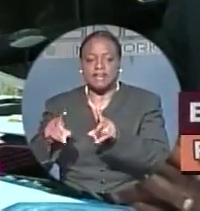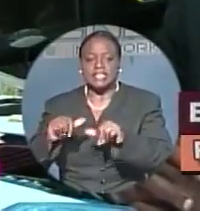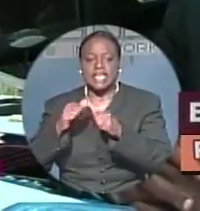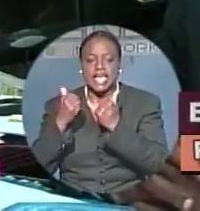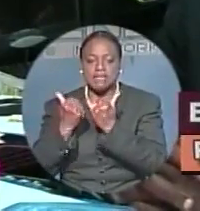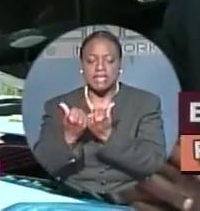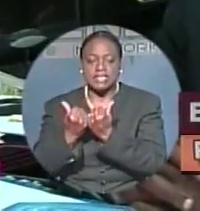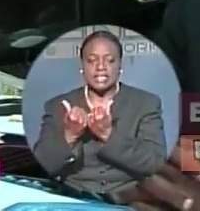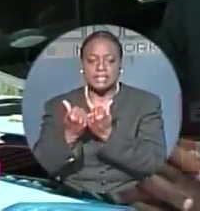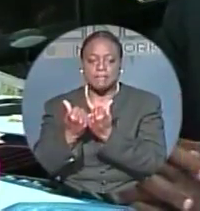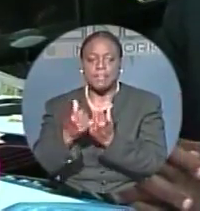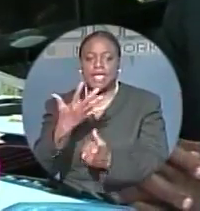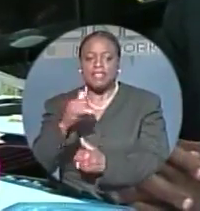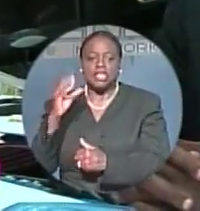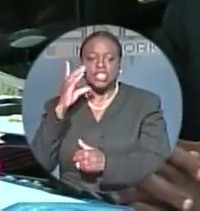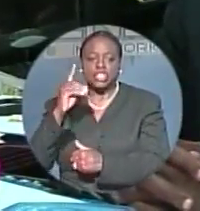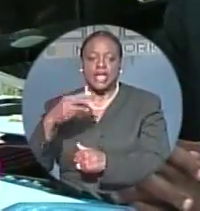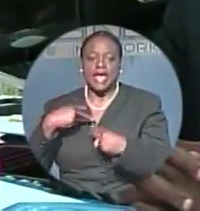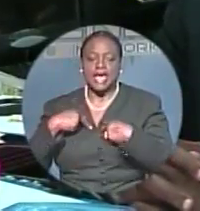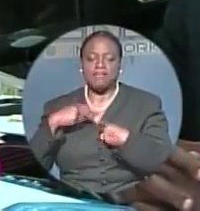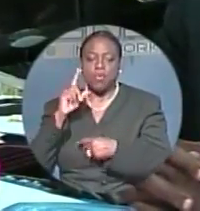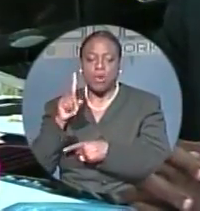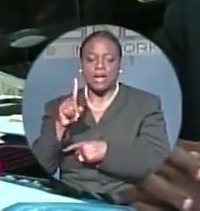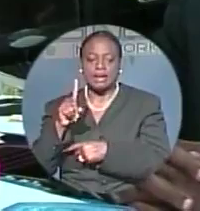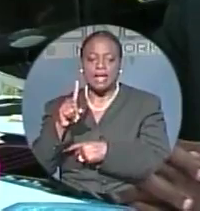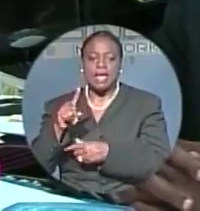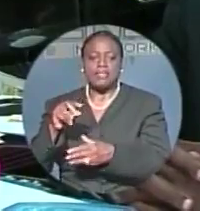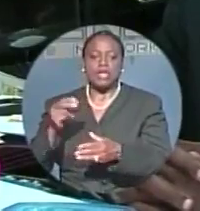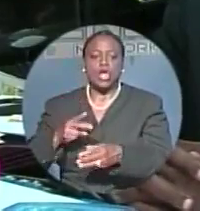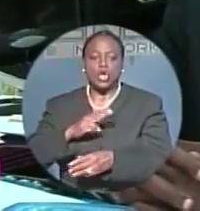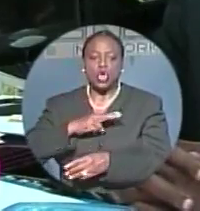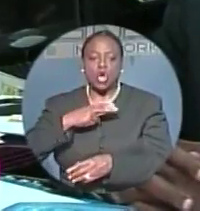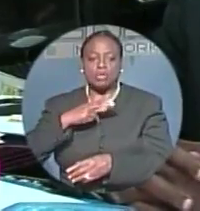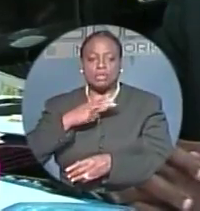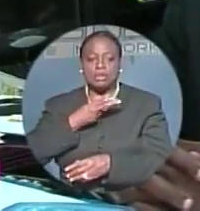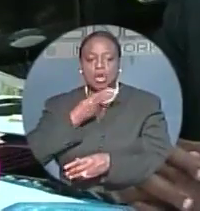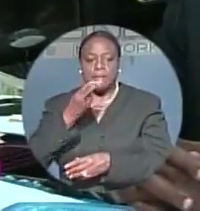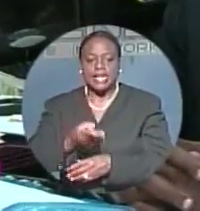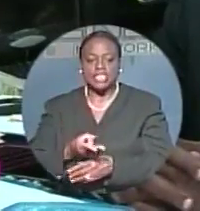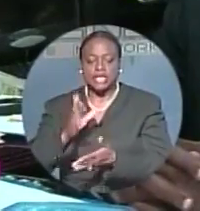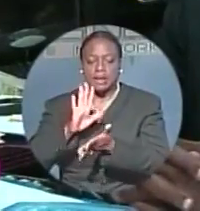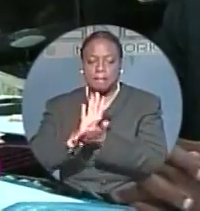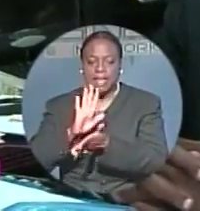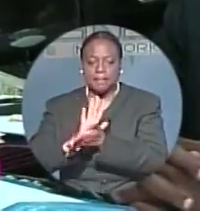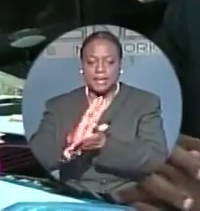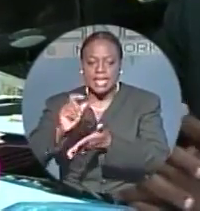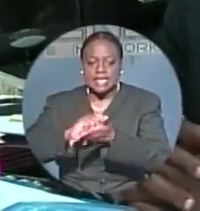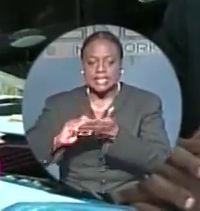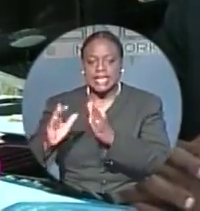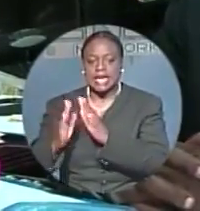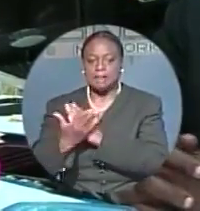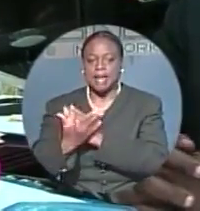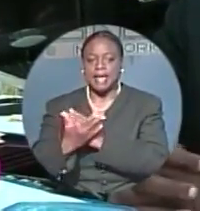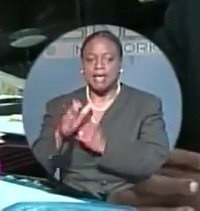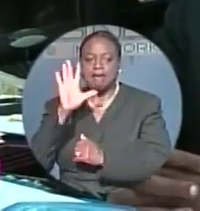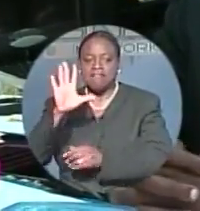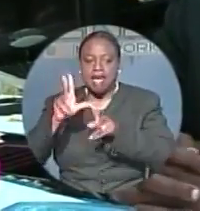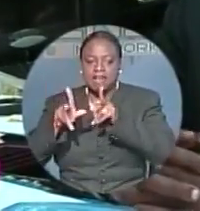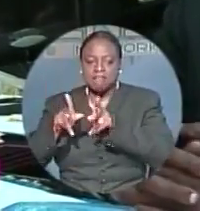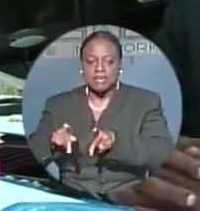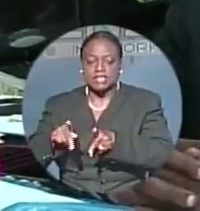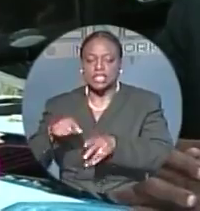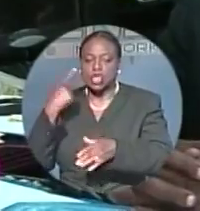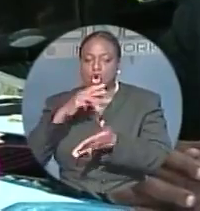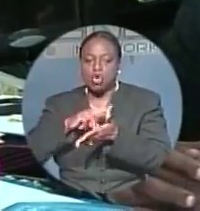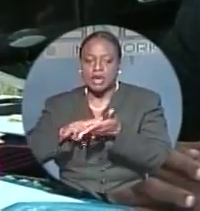they should submit would be, one, the nomination paper, which should be signed by at least five persons who are